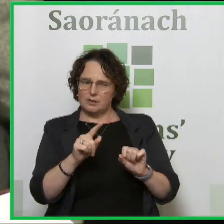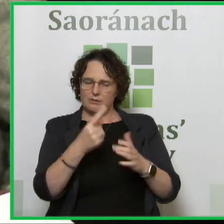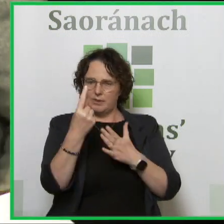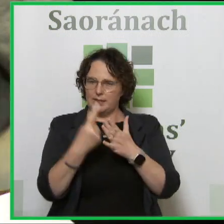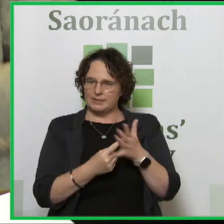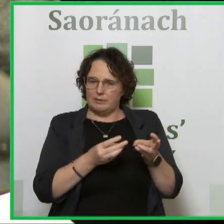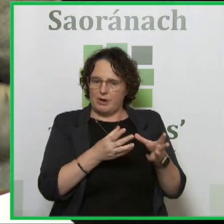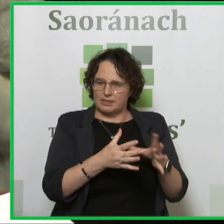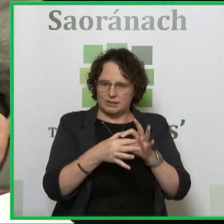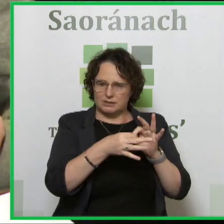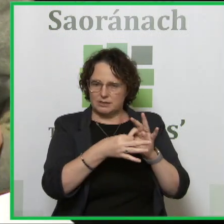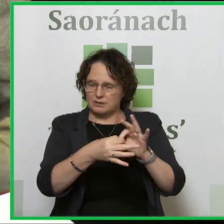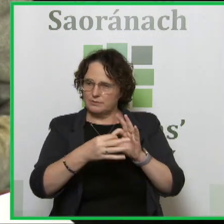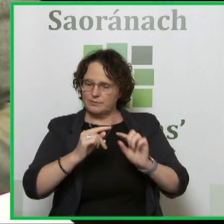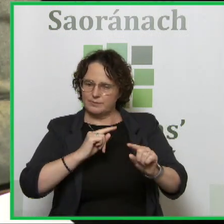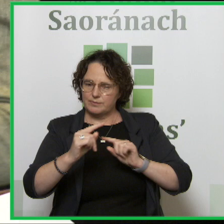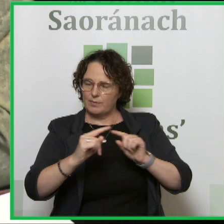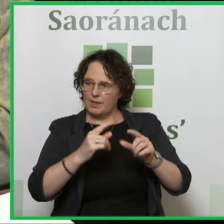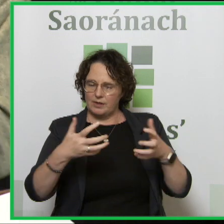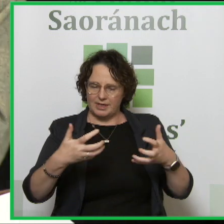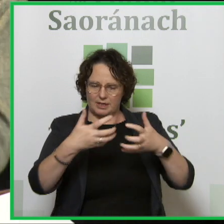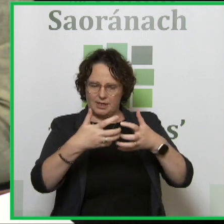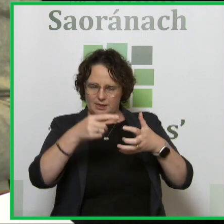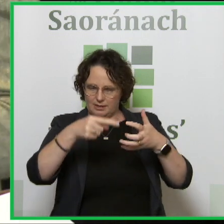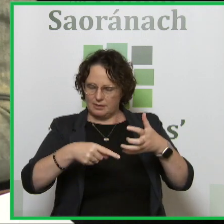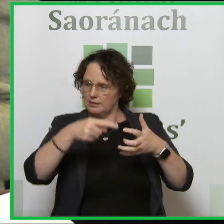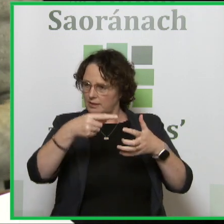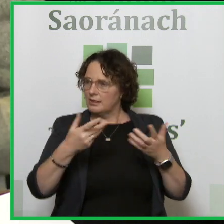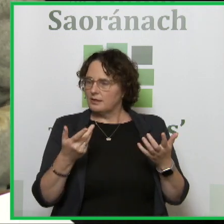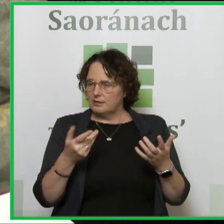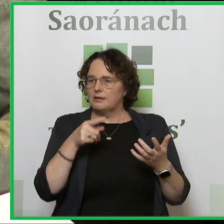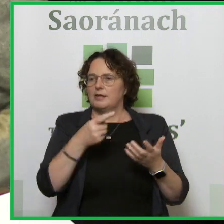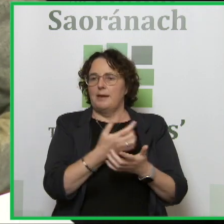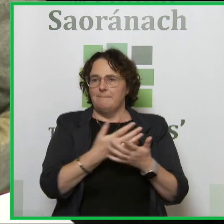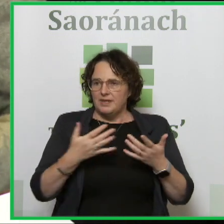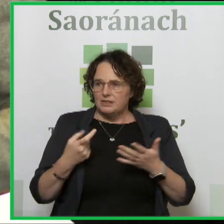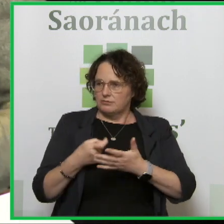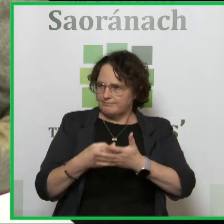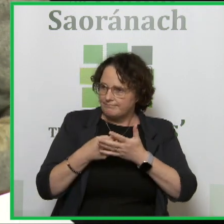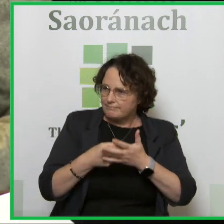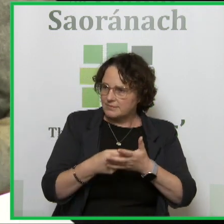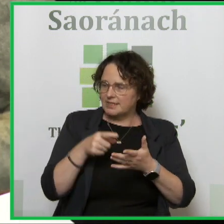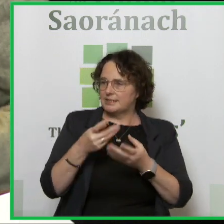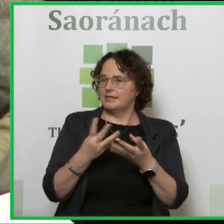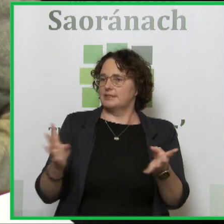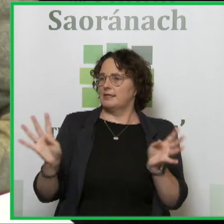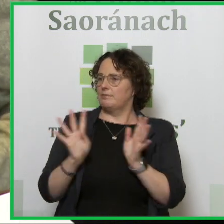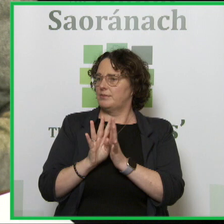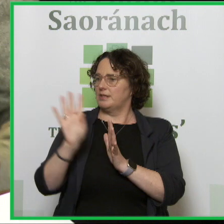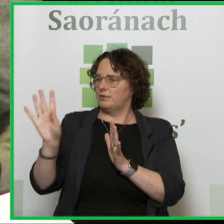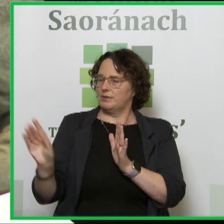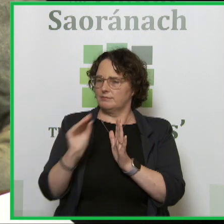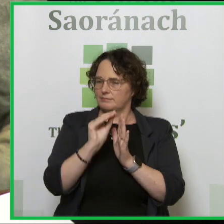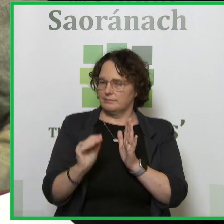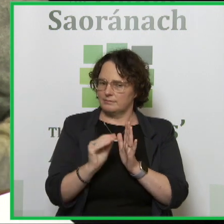practice. It is at this interface between policy and practice where many of the recommendations from this Assembly will be experienced